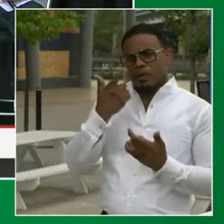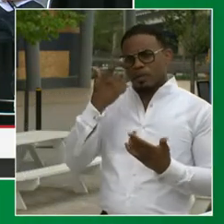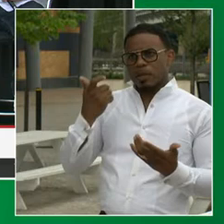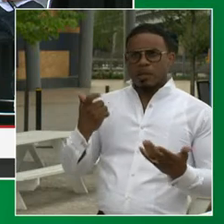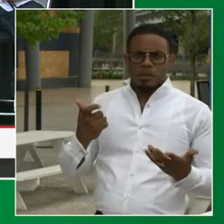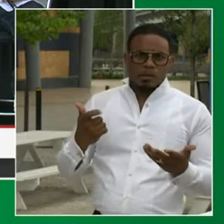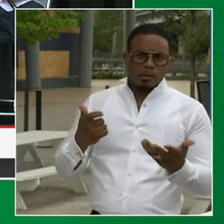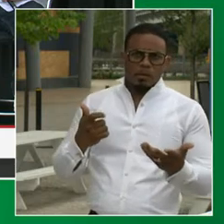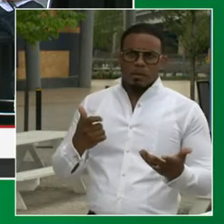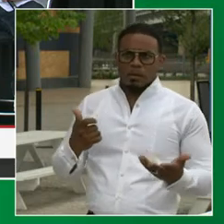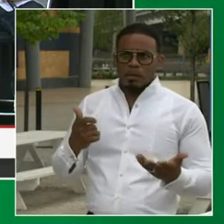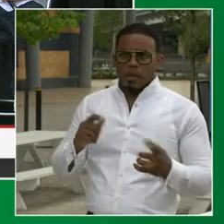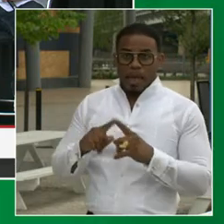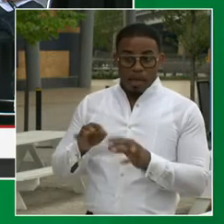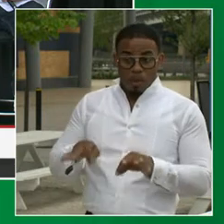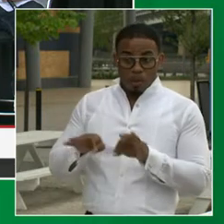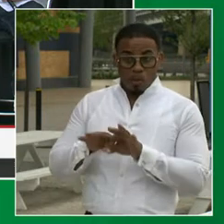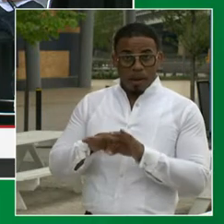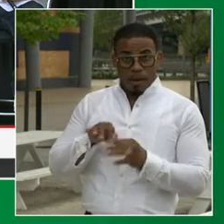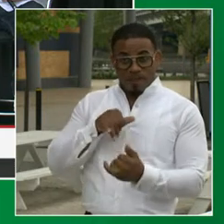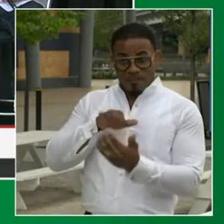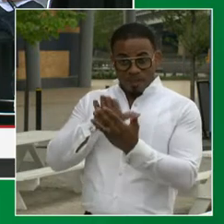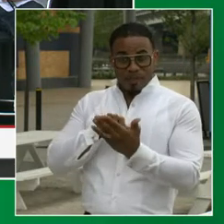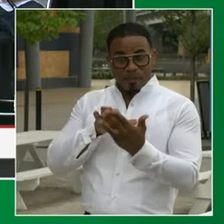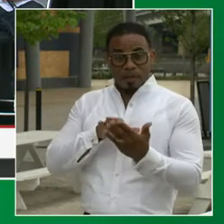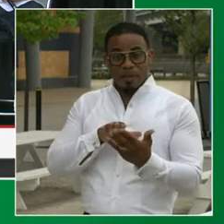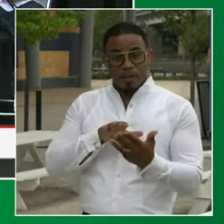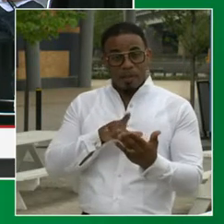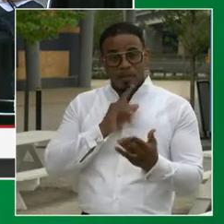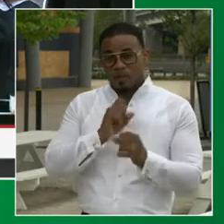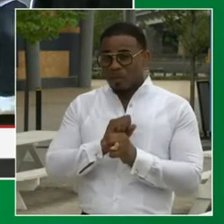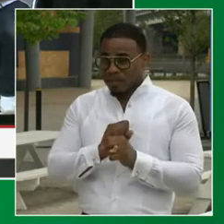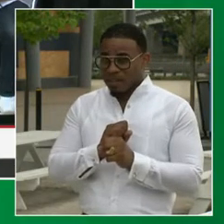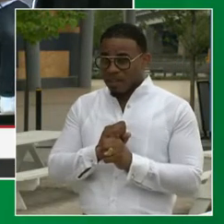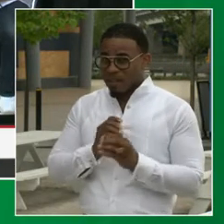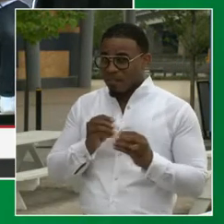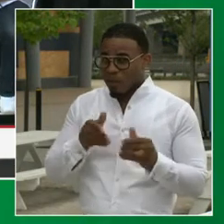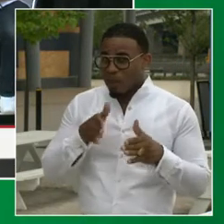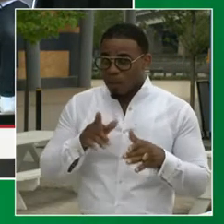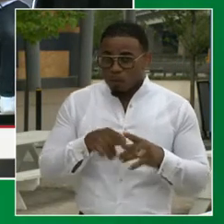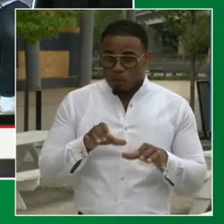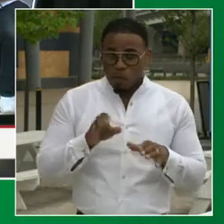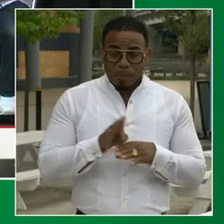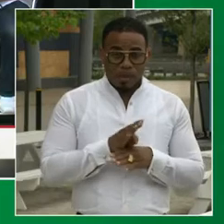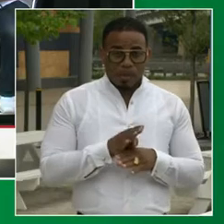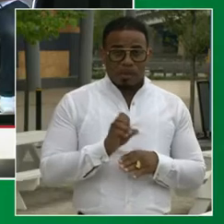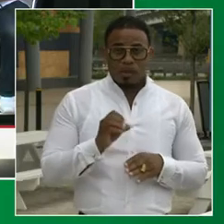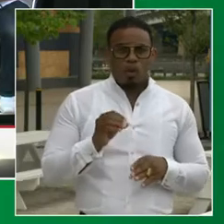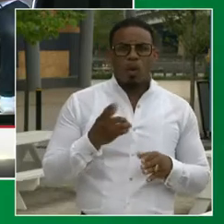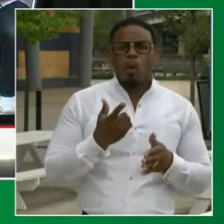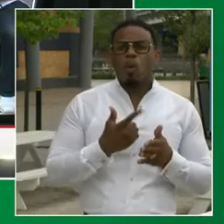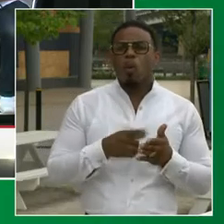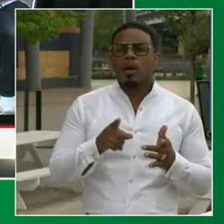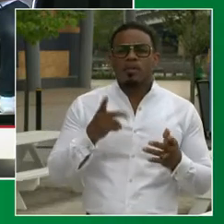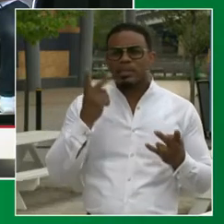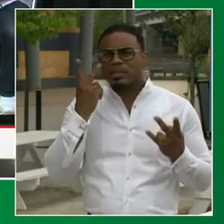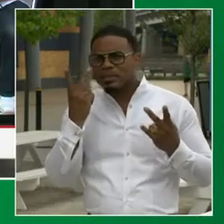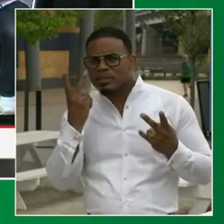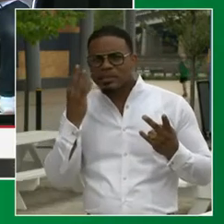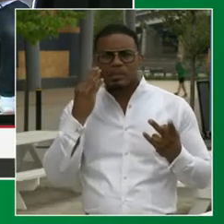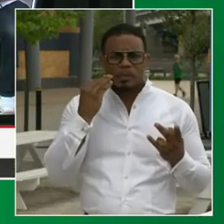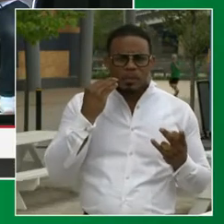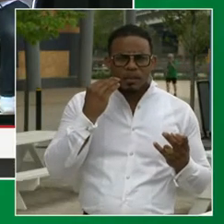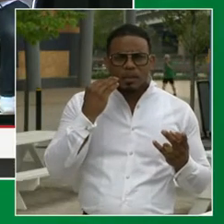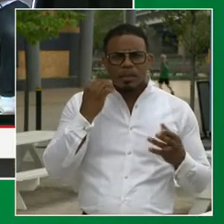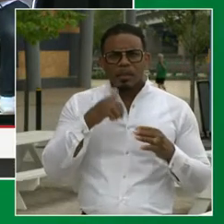because as important as the face-to-face is, it was a really efficient way to kind of do business. So what have you seen or